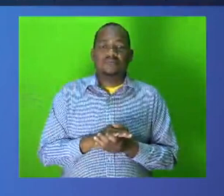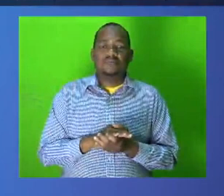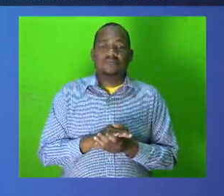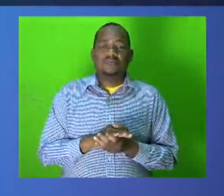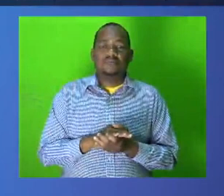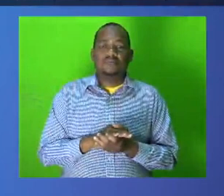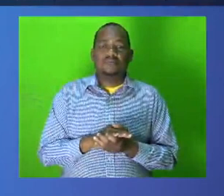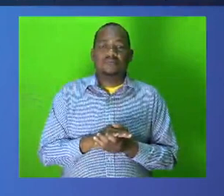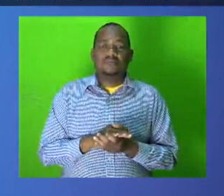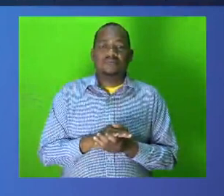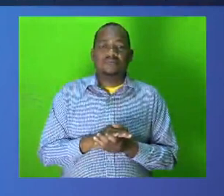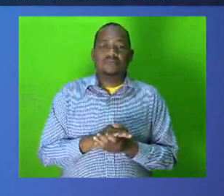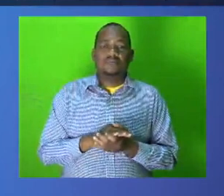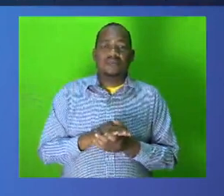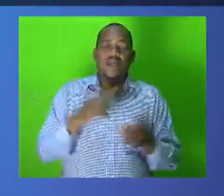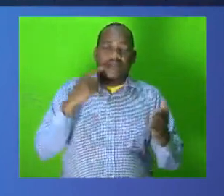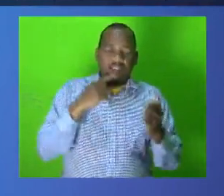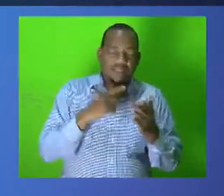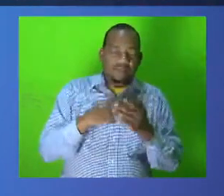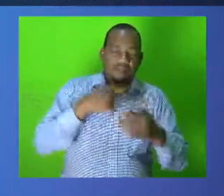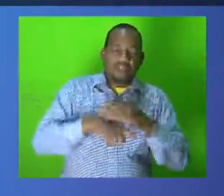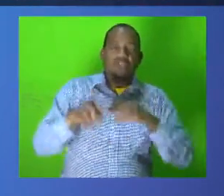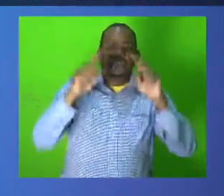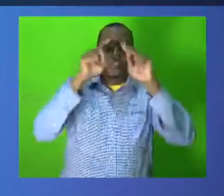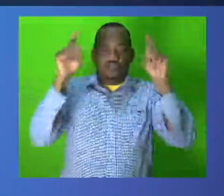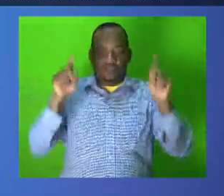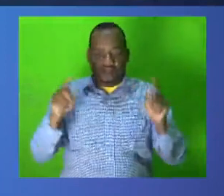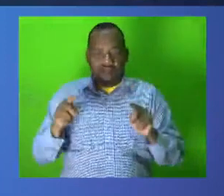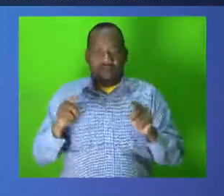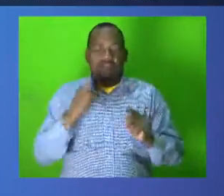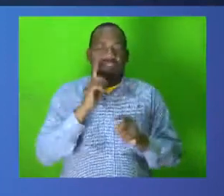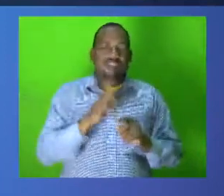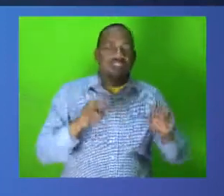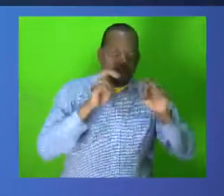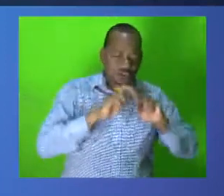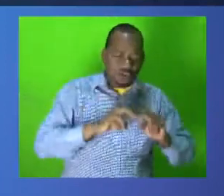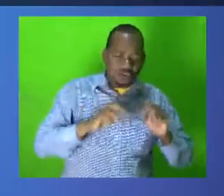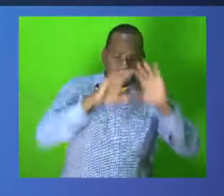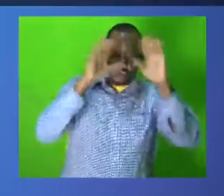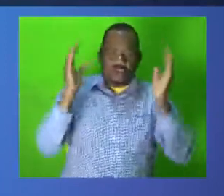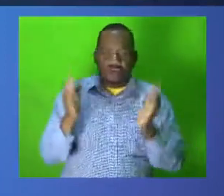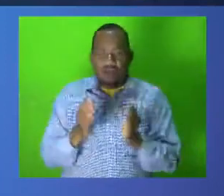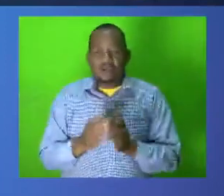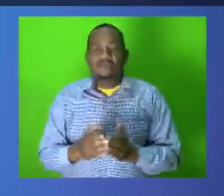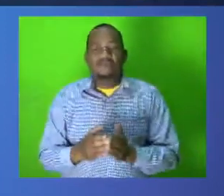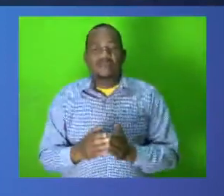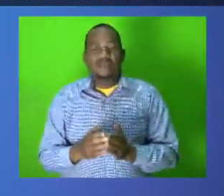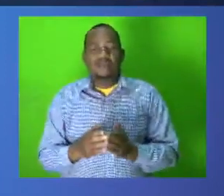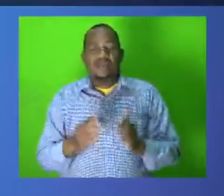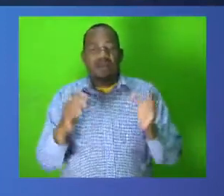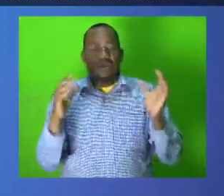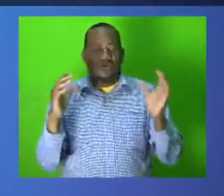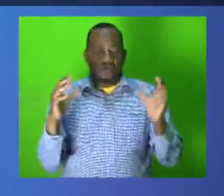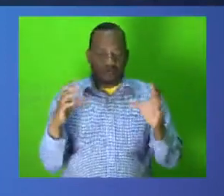understand specific reasons which make the disappearance